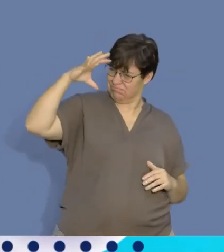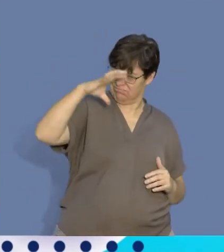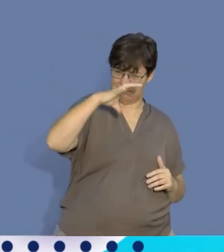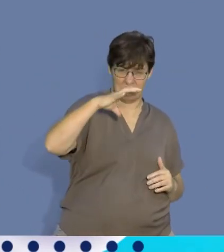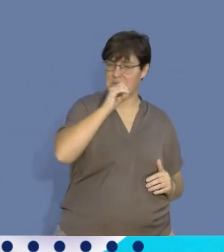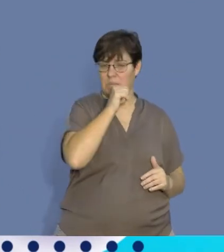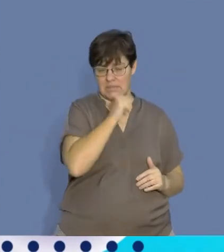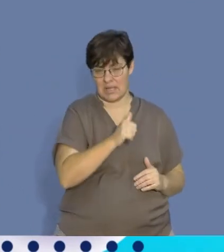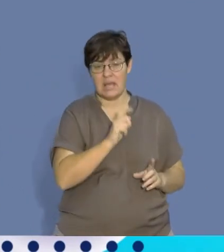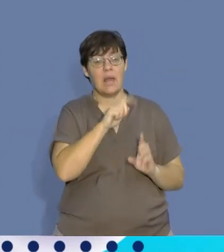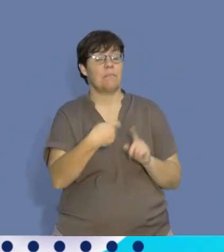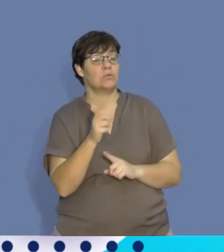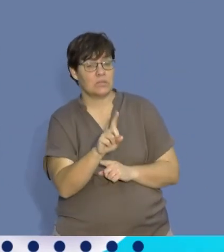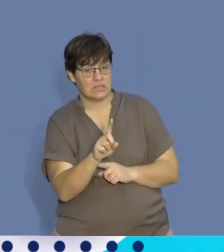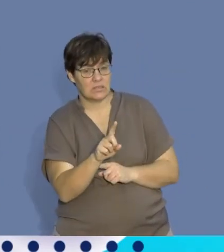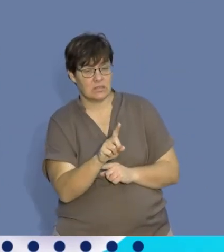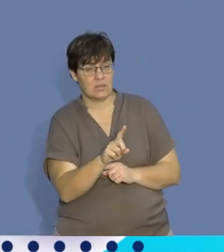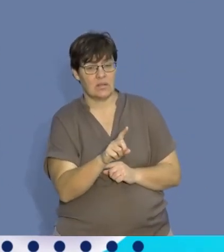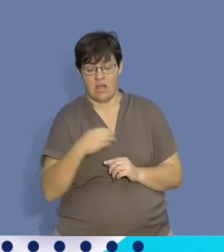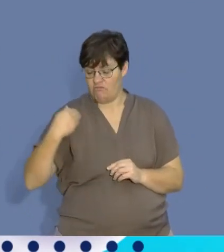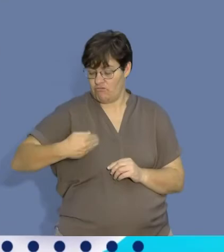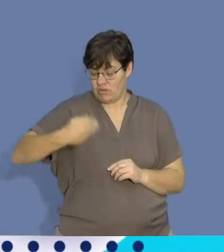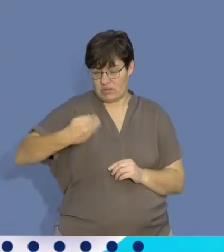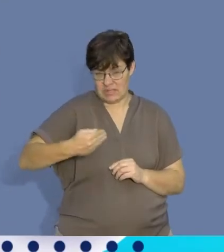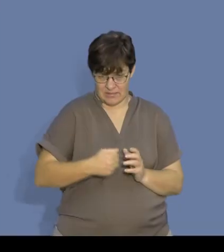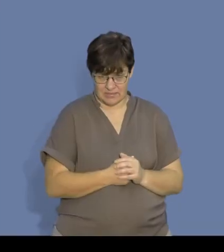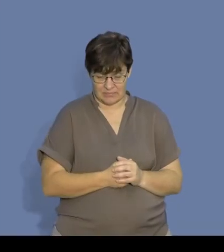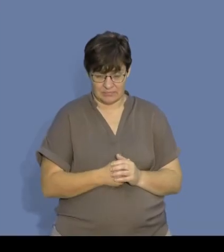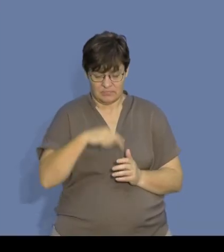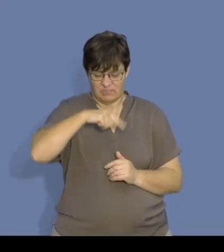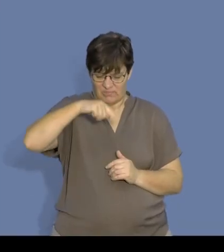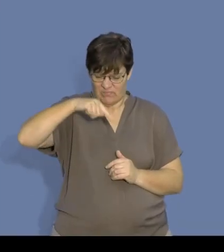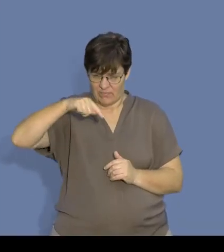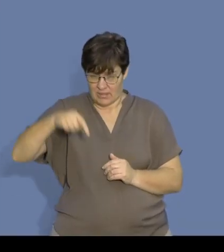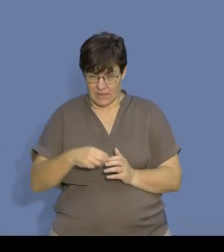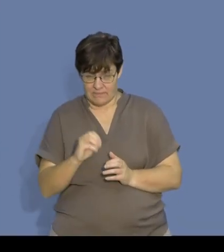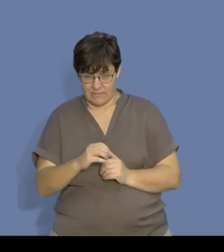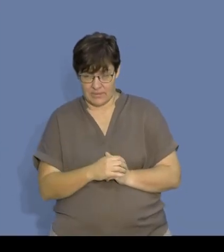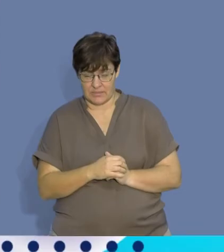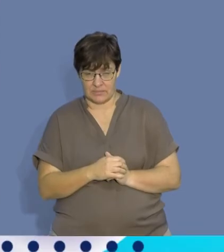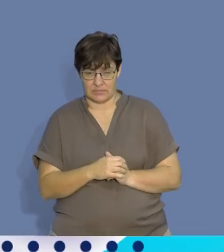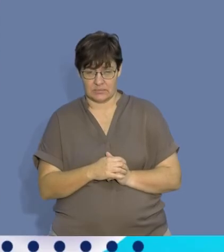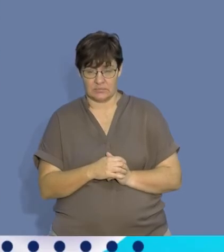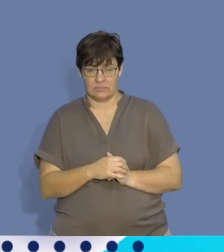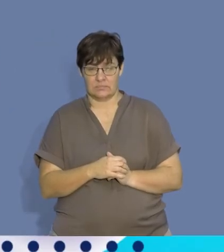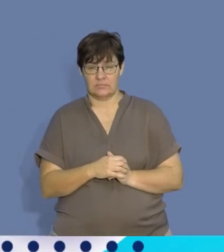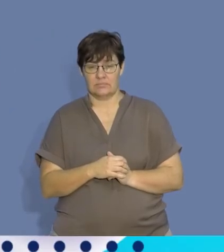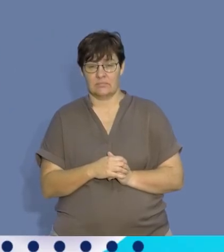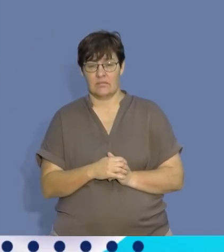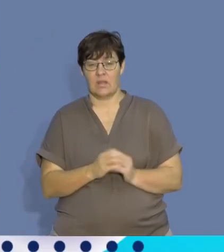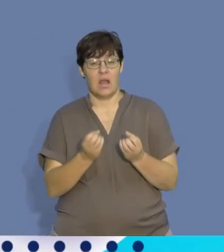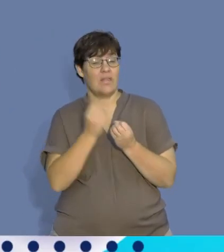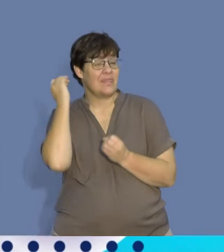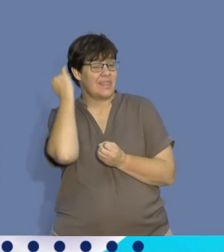It's about the frequency, okay? So, lots of